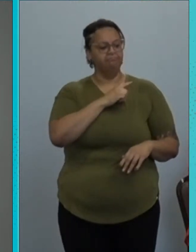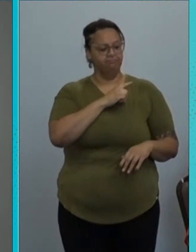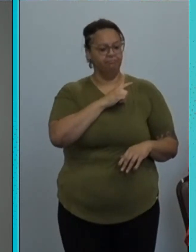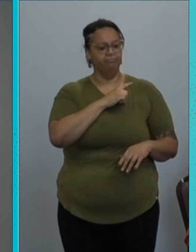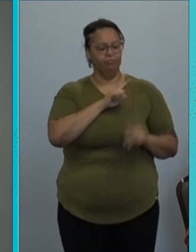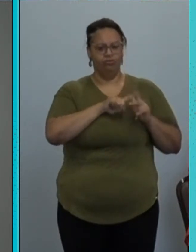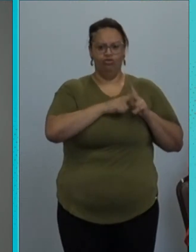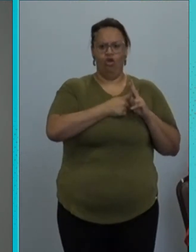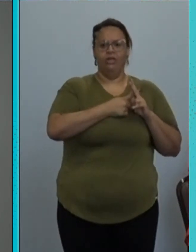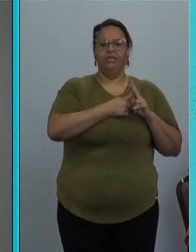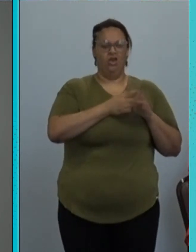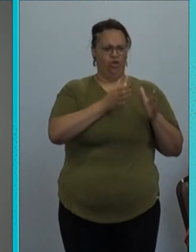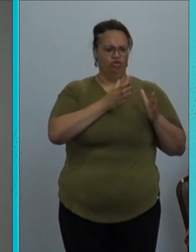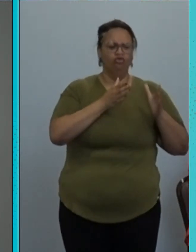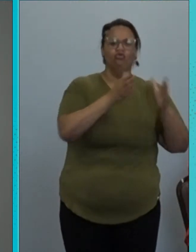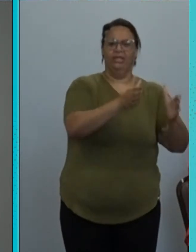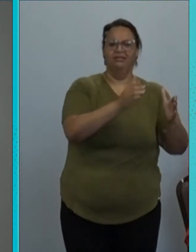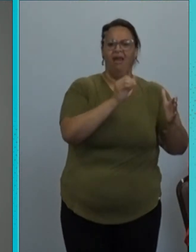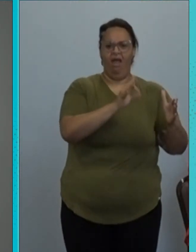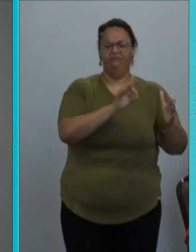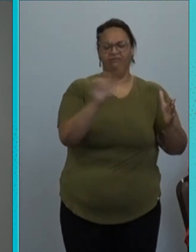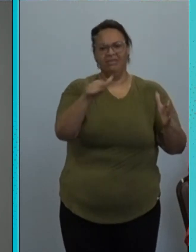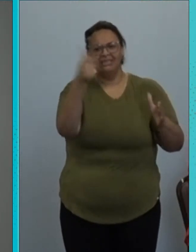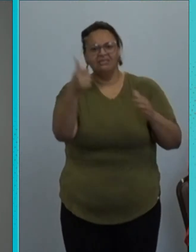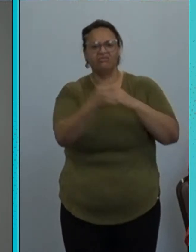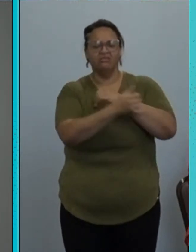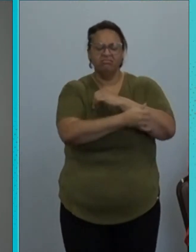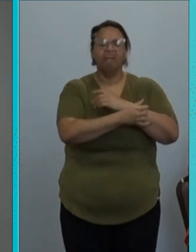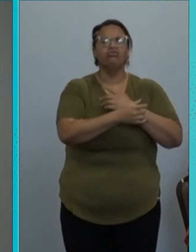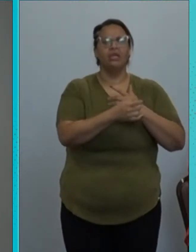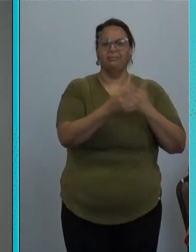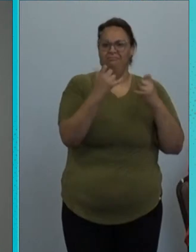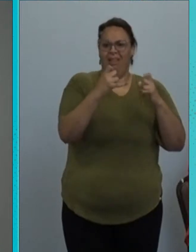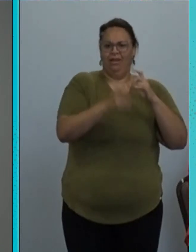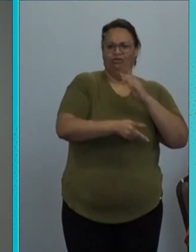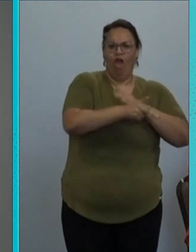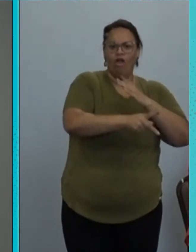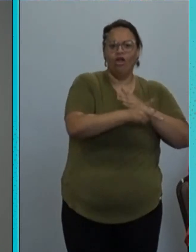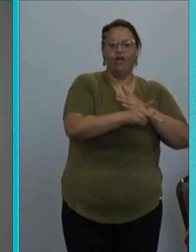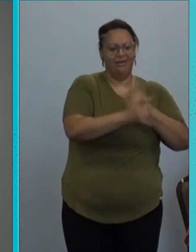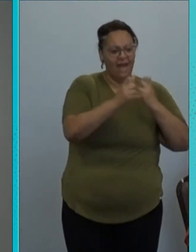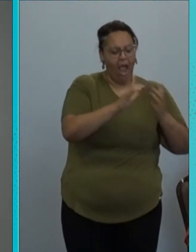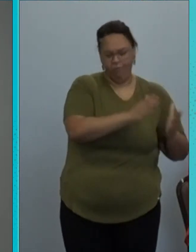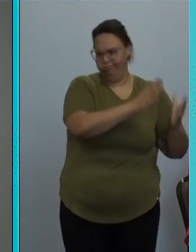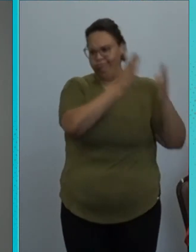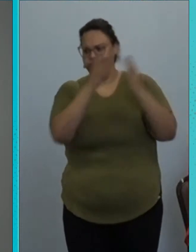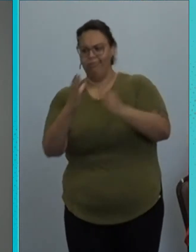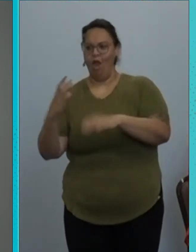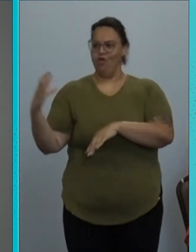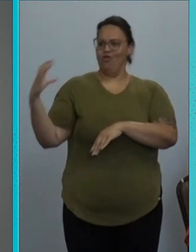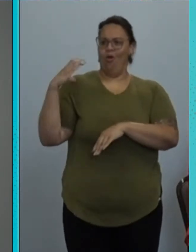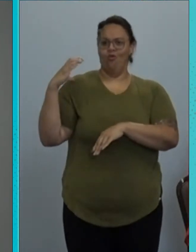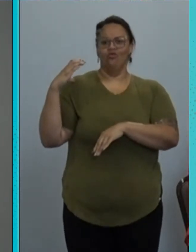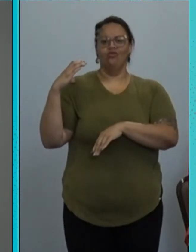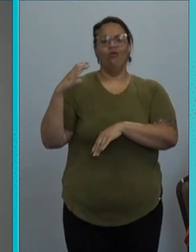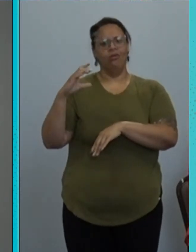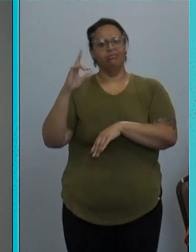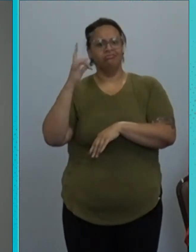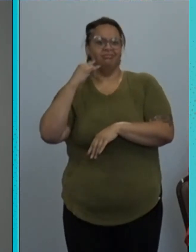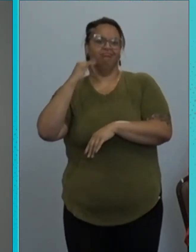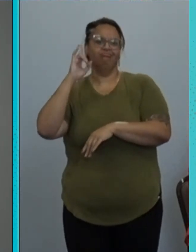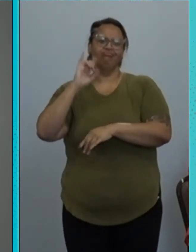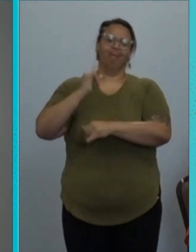of Tehran playing soccer to now a coach at the California School for the Deaf Riverside. I think it's